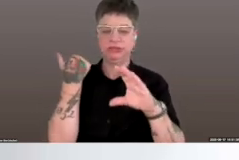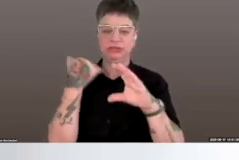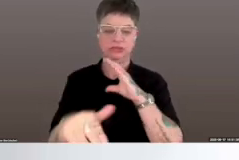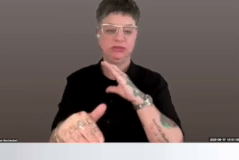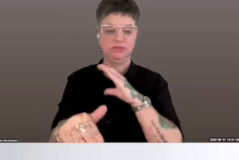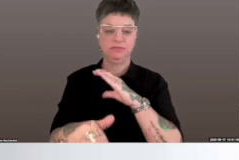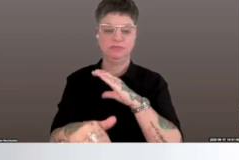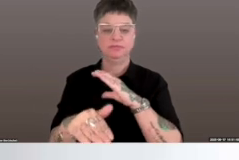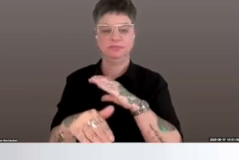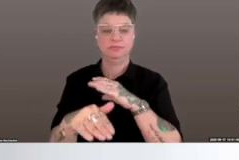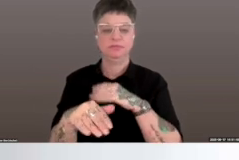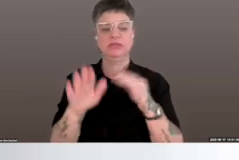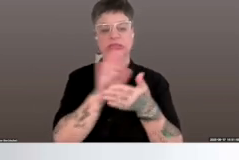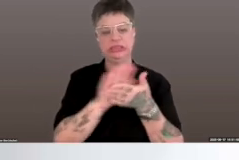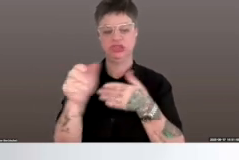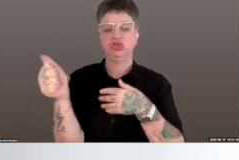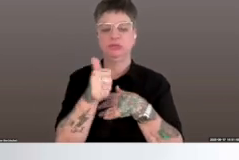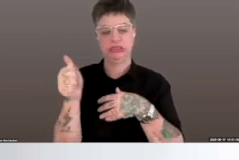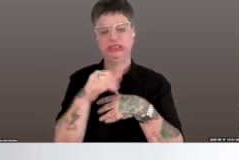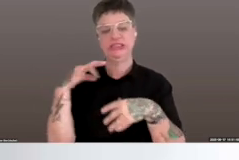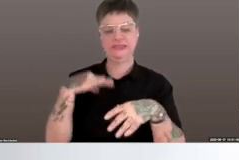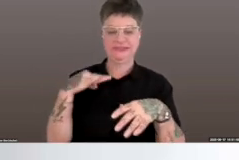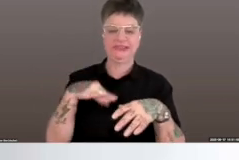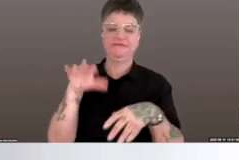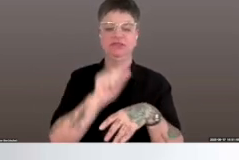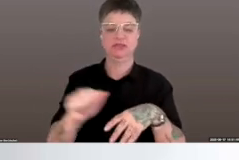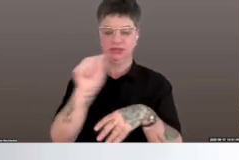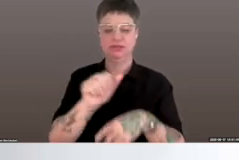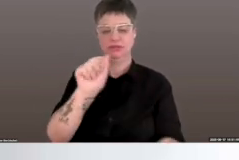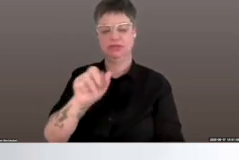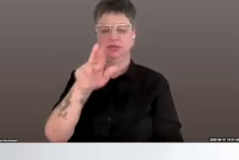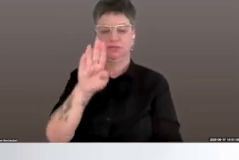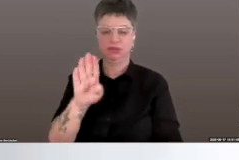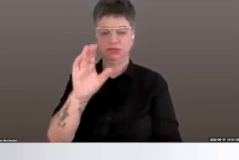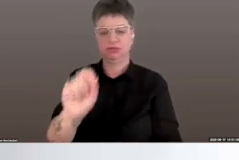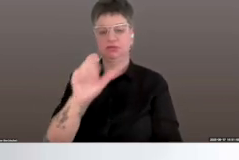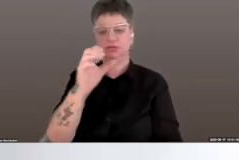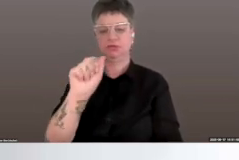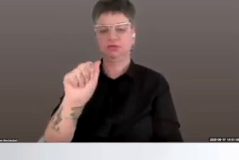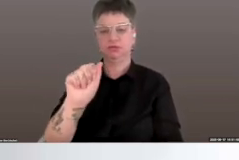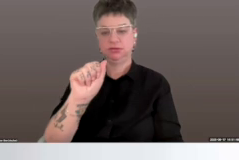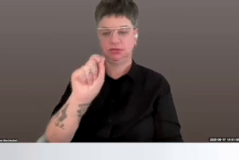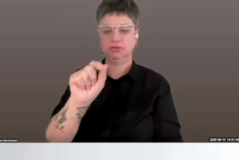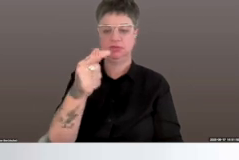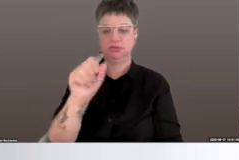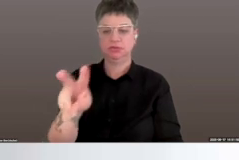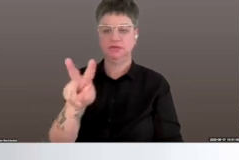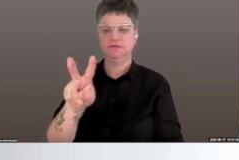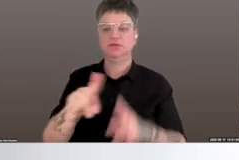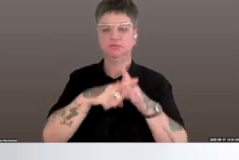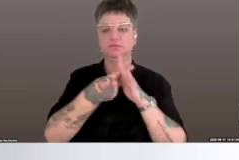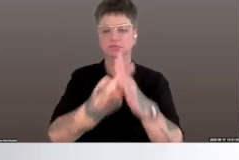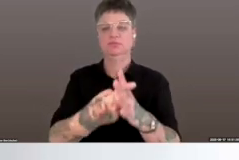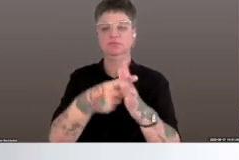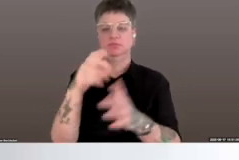cleantransportationincentives@arb.ca.gov. All right, I will now look to see if there are any raised hands. I think first we'll start with Erica Baker. I'm about